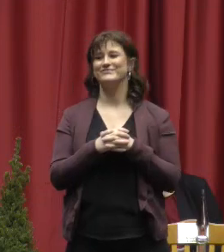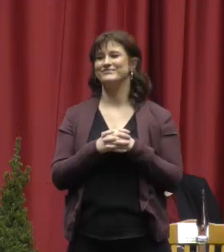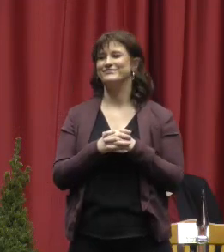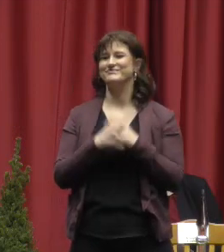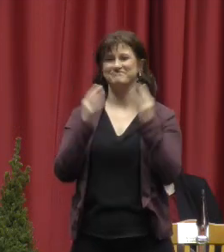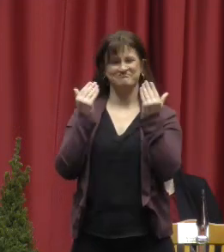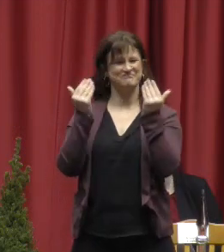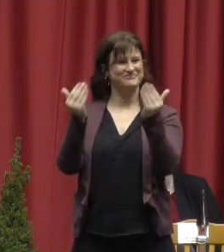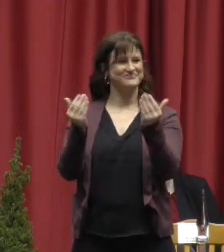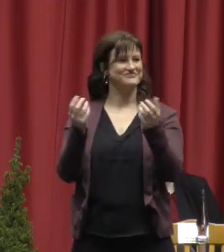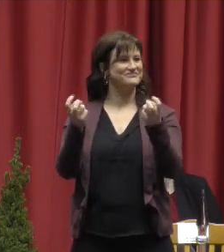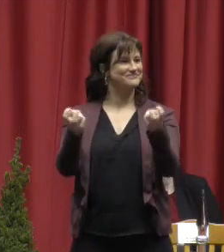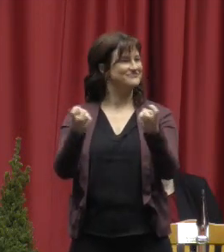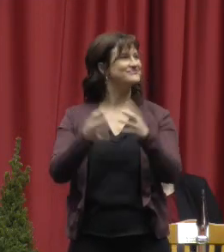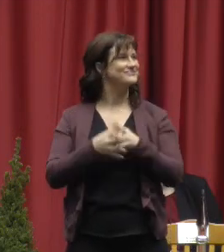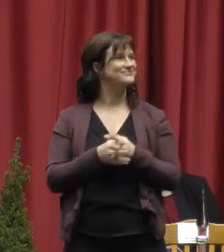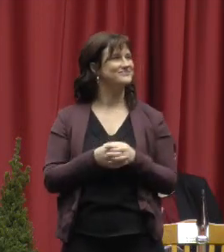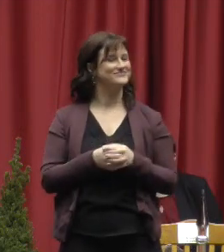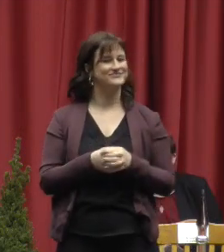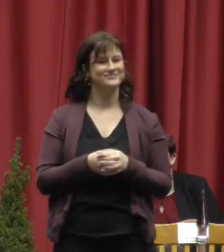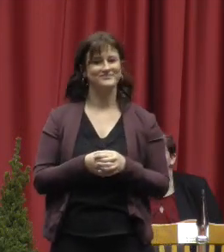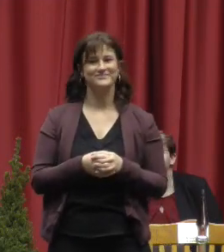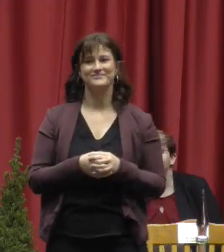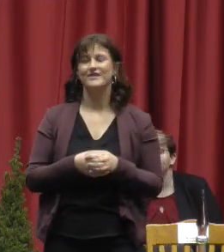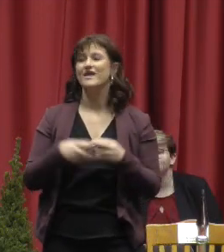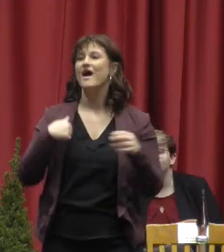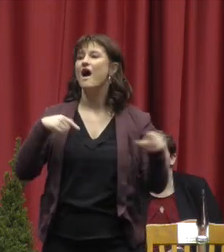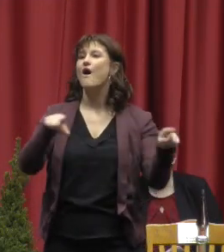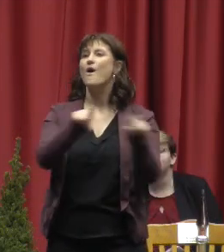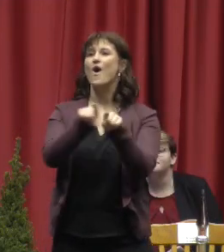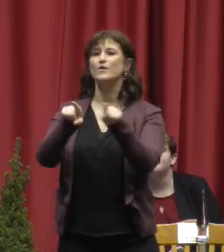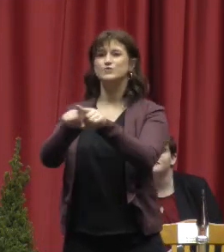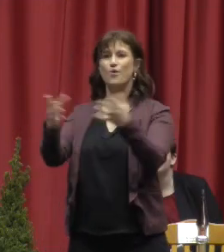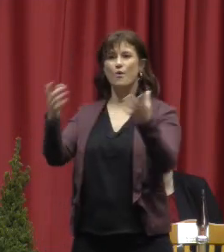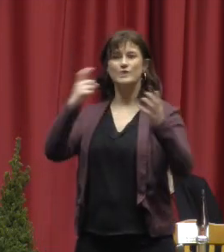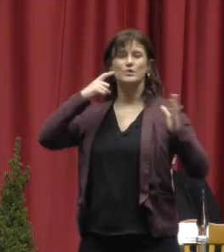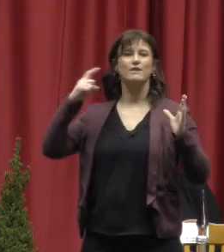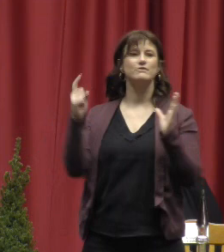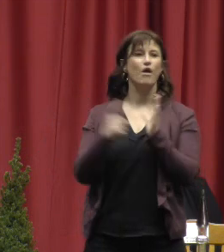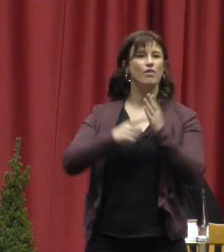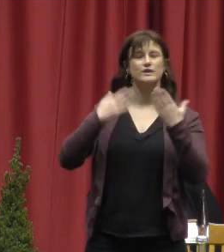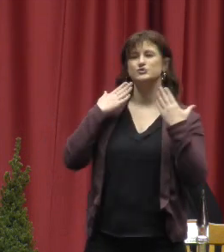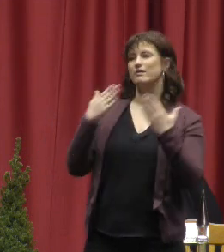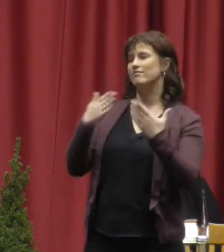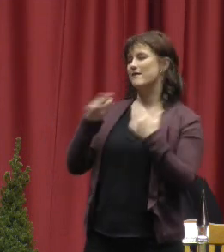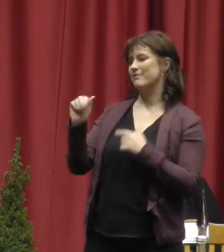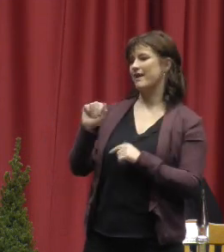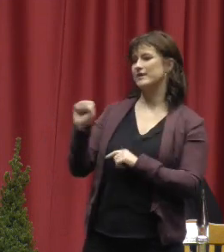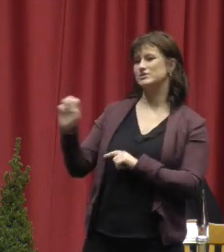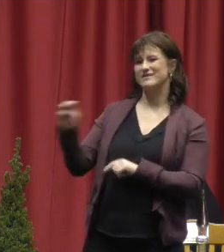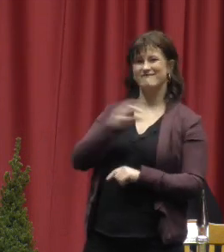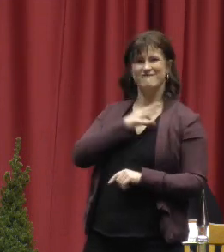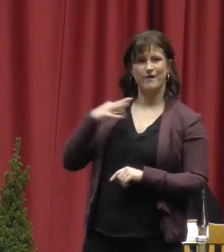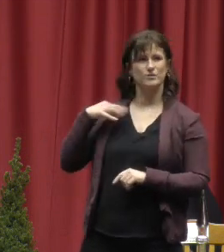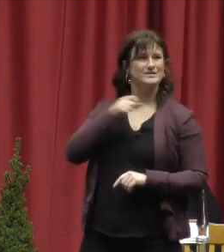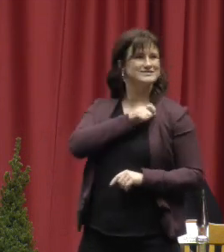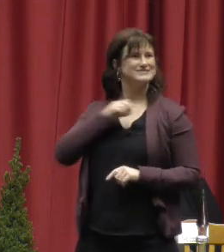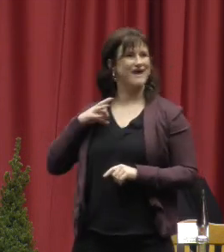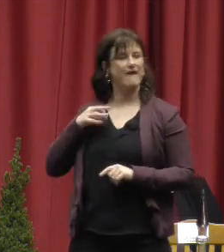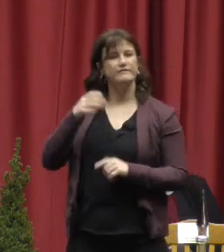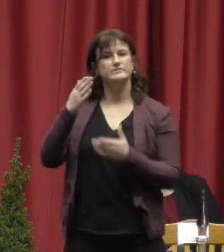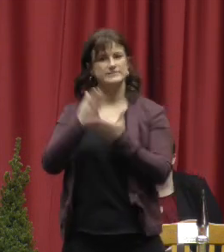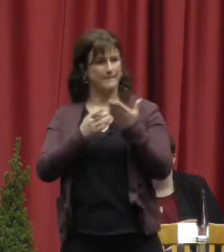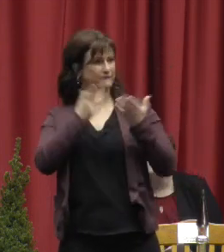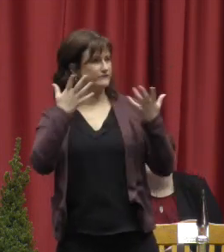Please be seated. I'd also like to acknowledge and thank the Anderson faculty and staff, some of whom